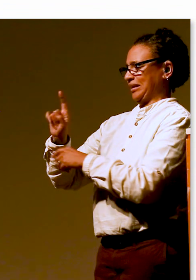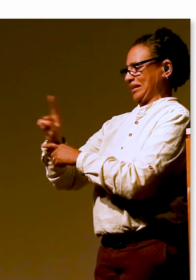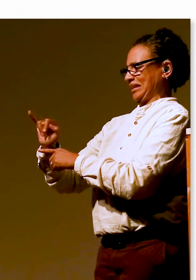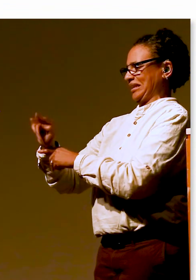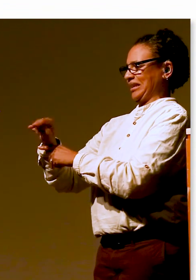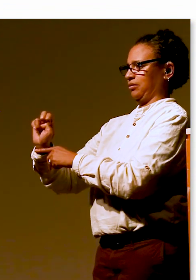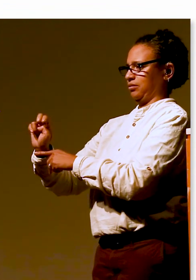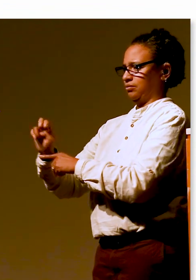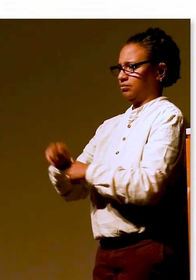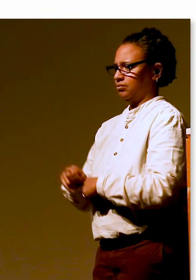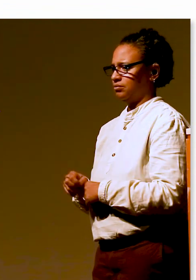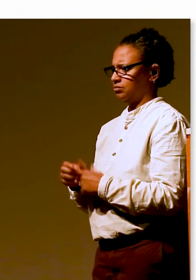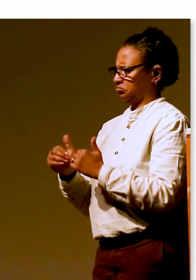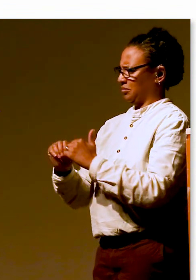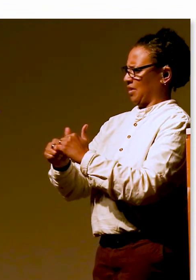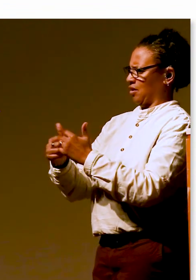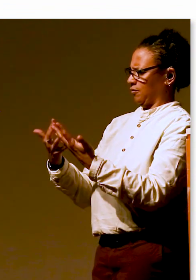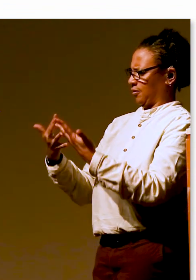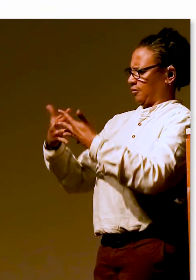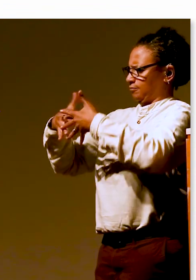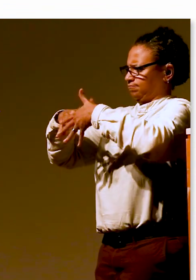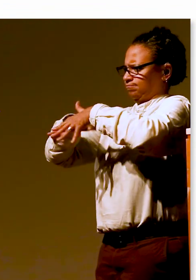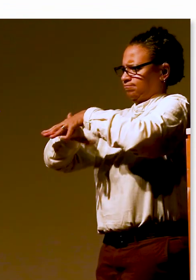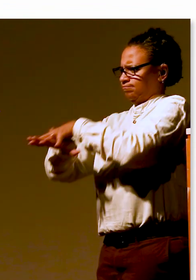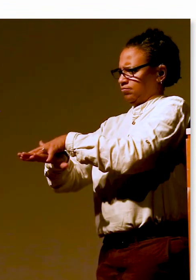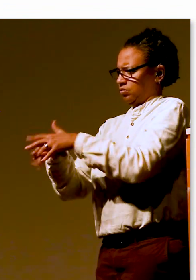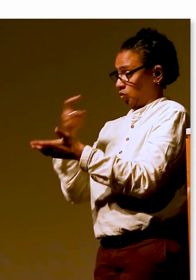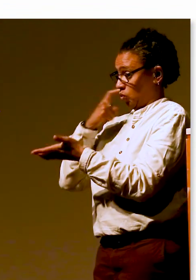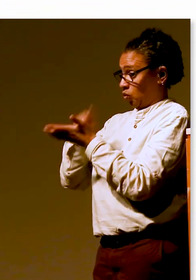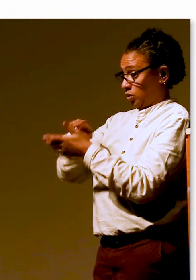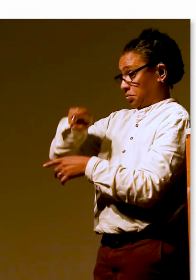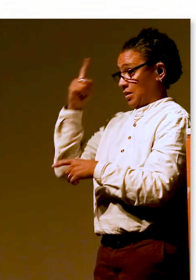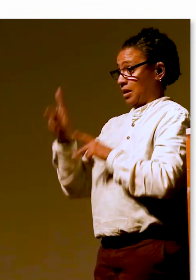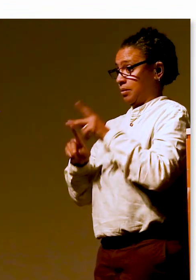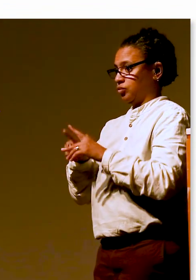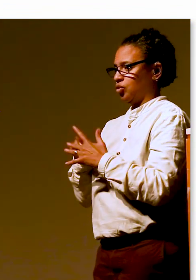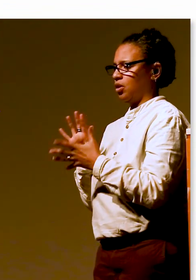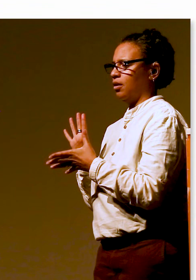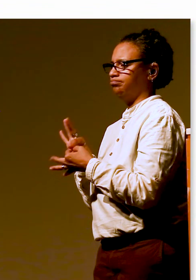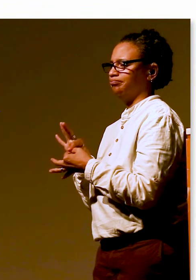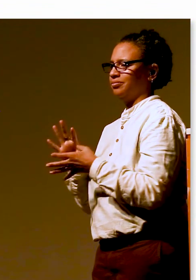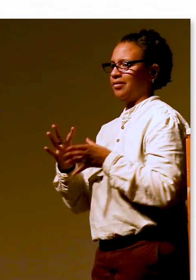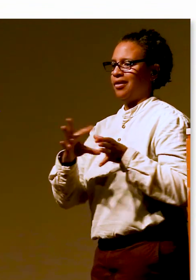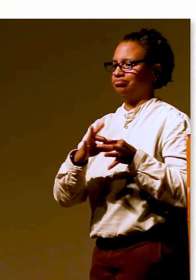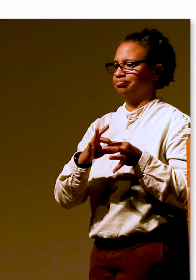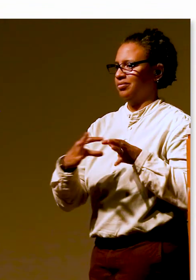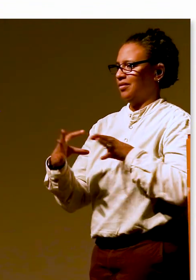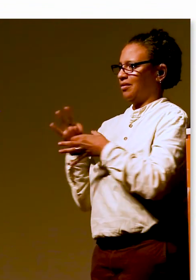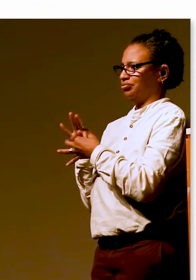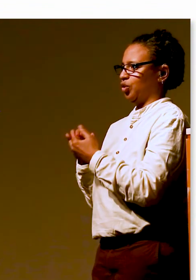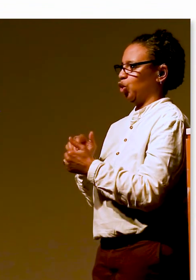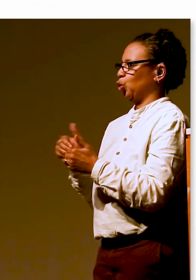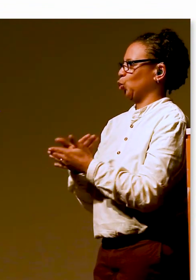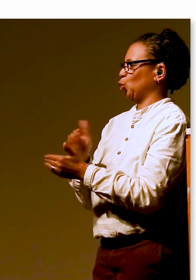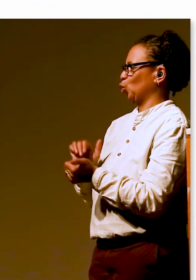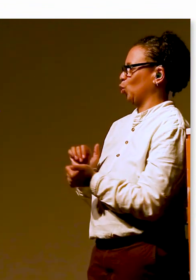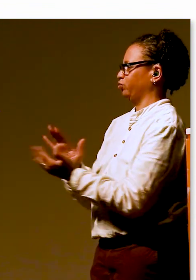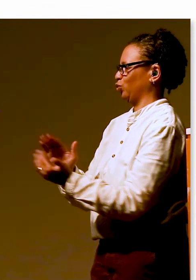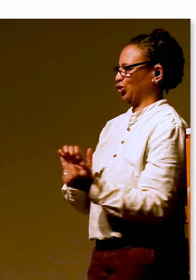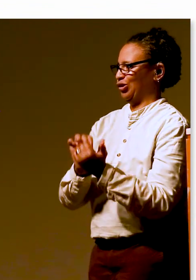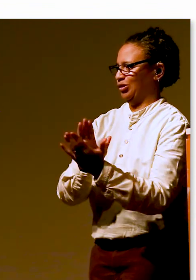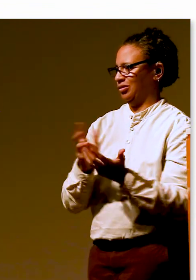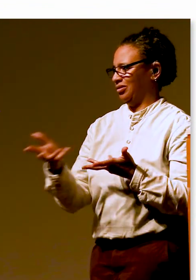cultural context, people were connecting in ways that were unprecedented. There were just more access than ever before and ways of connecting with each